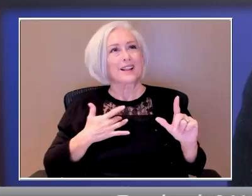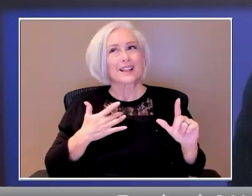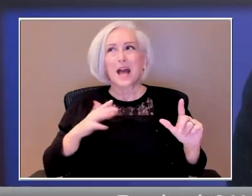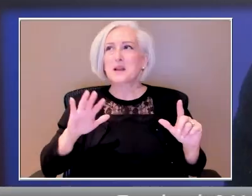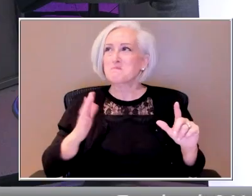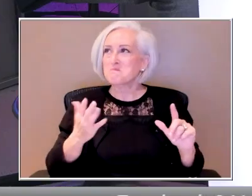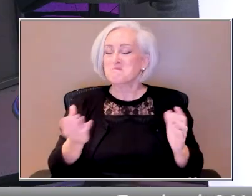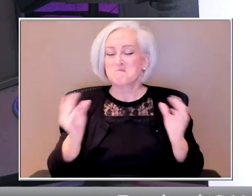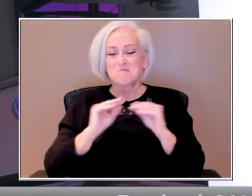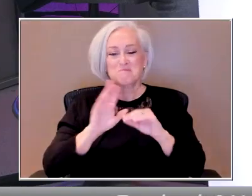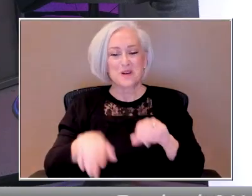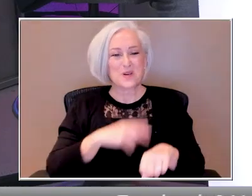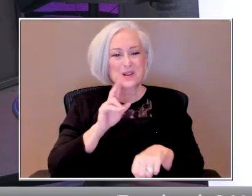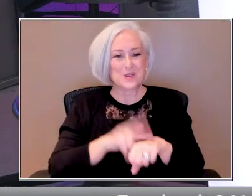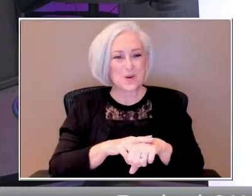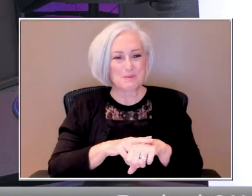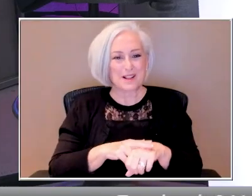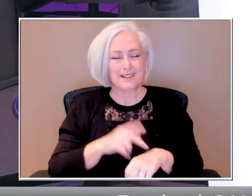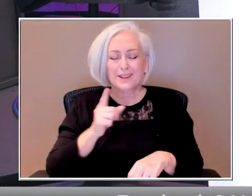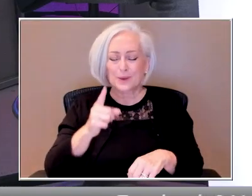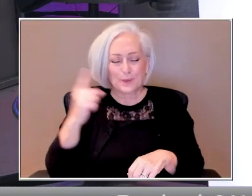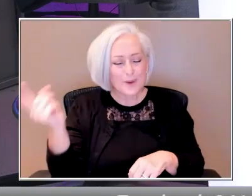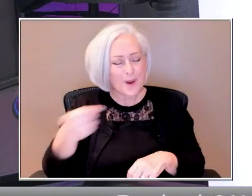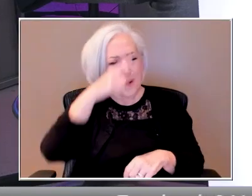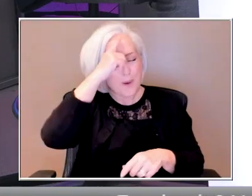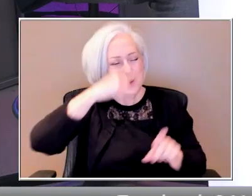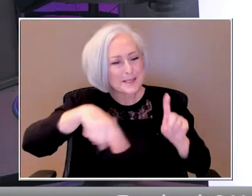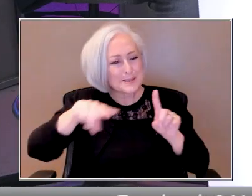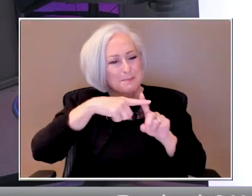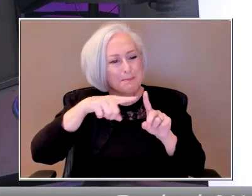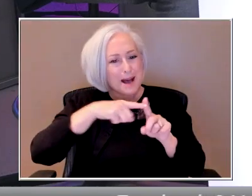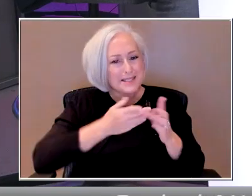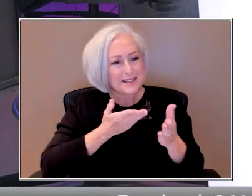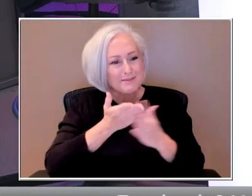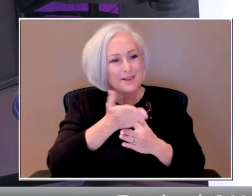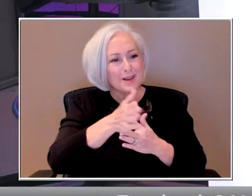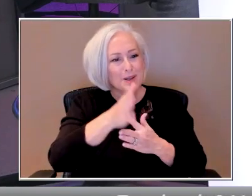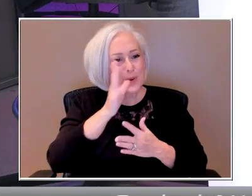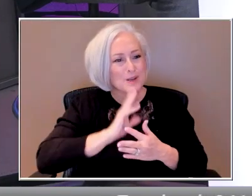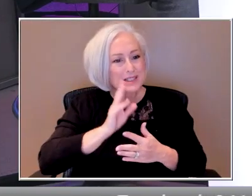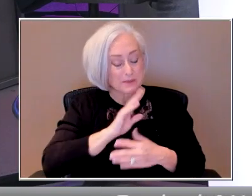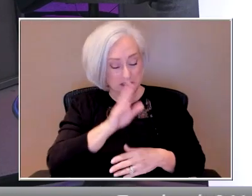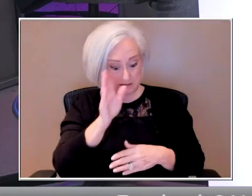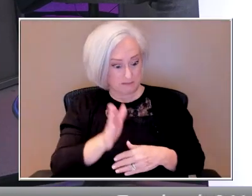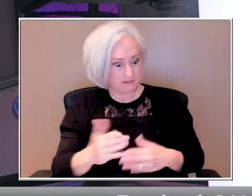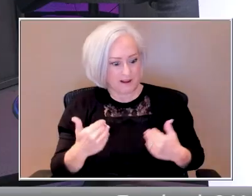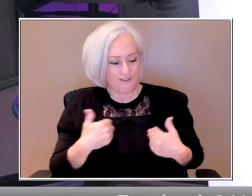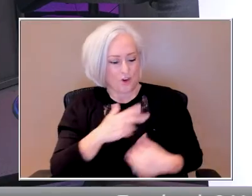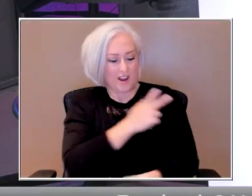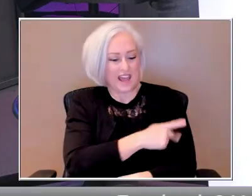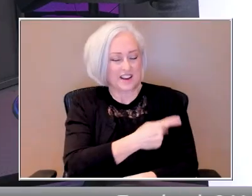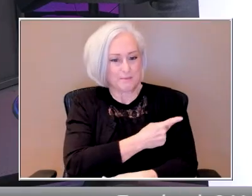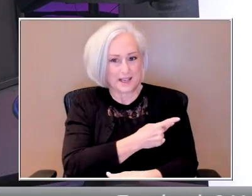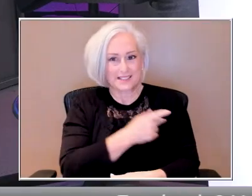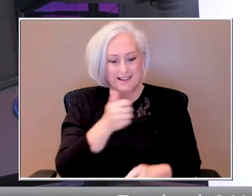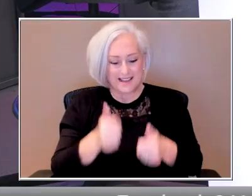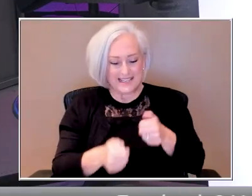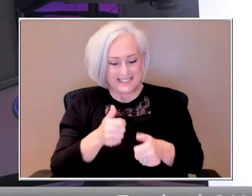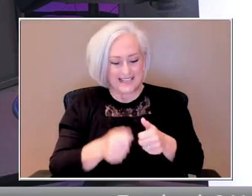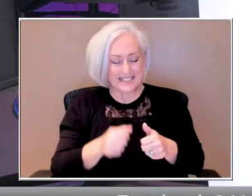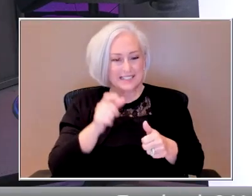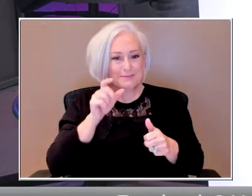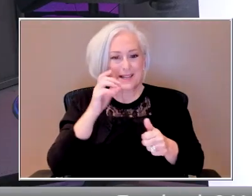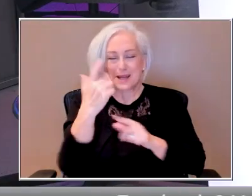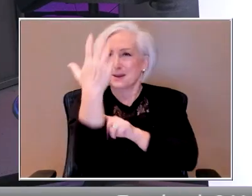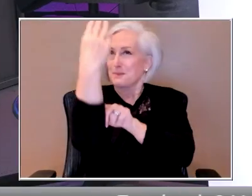You've stayed so positive throughout all of this. I have never had a patient actively texting me selfies and pictures, and here's